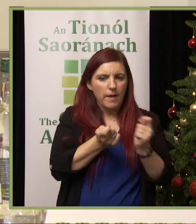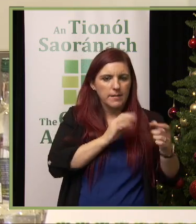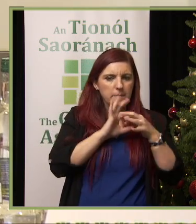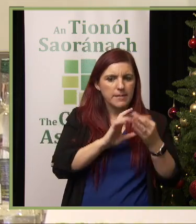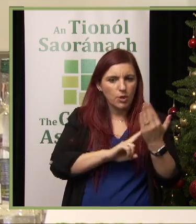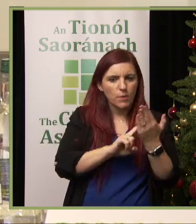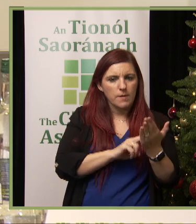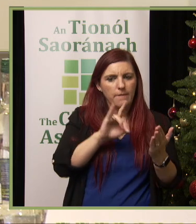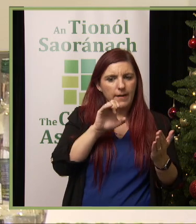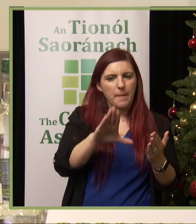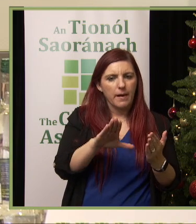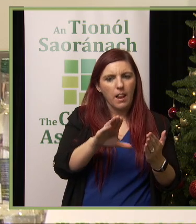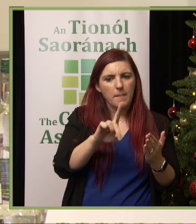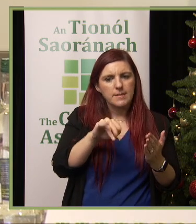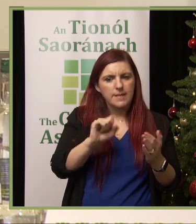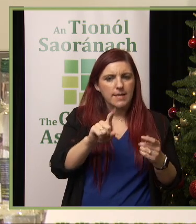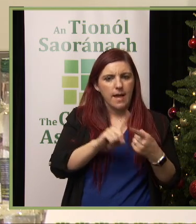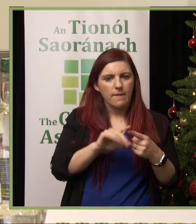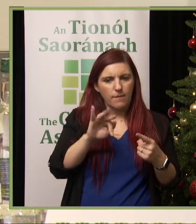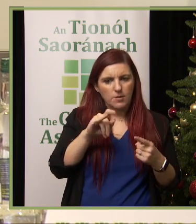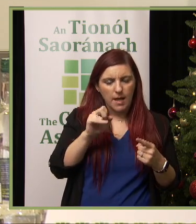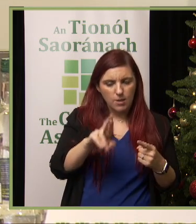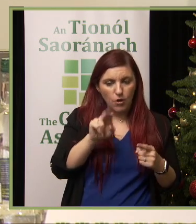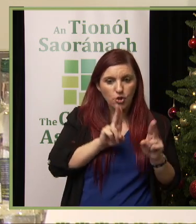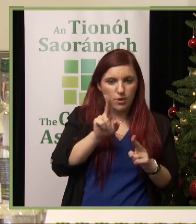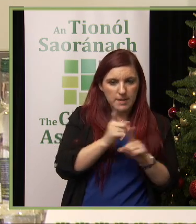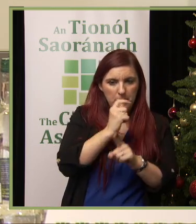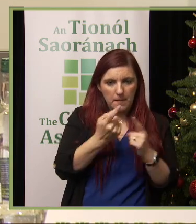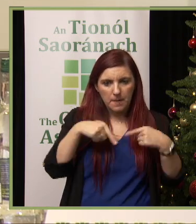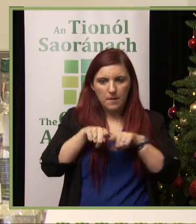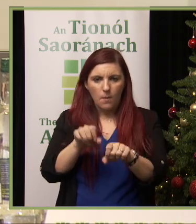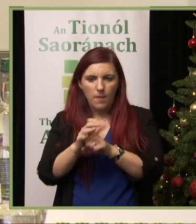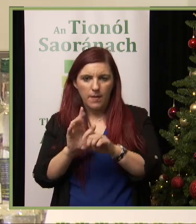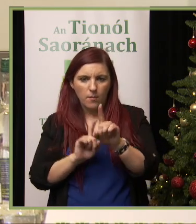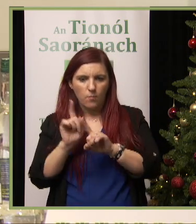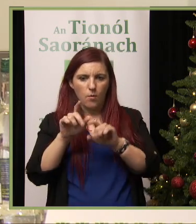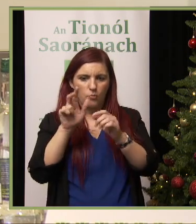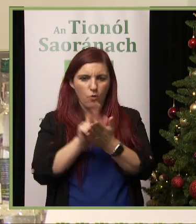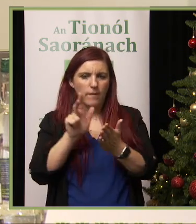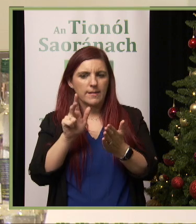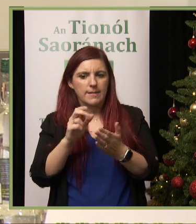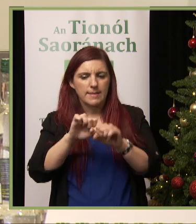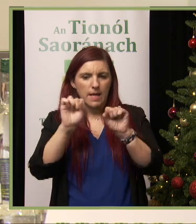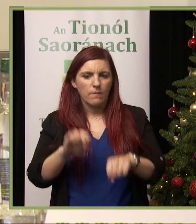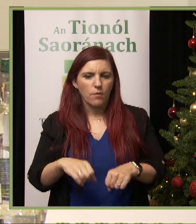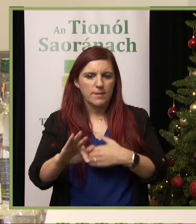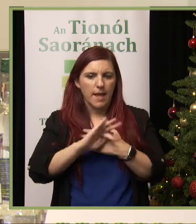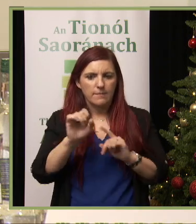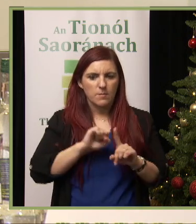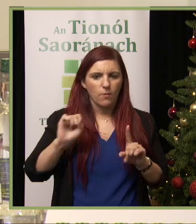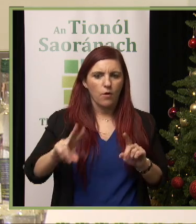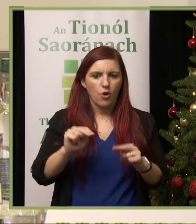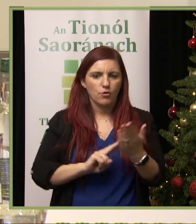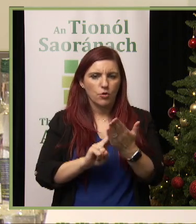of chemical pesticides and fertilizers. This should coincide with the approval of schemes for the safe disposal of unused hazardous